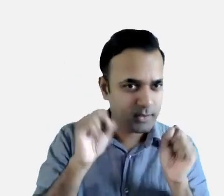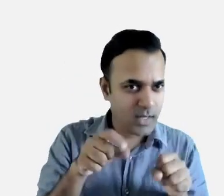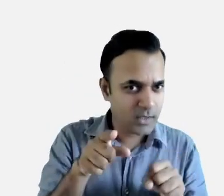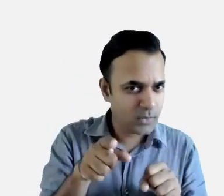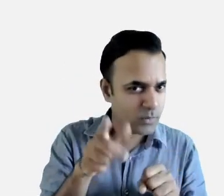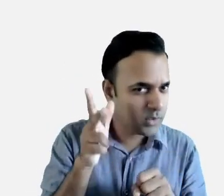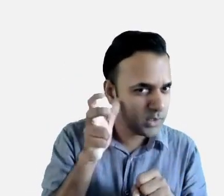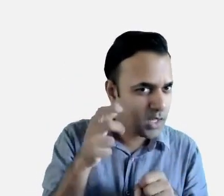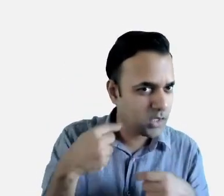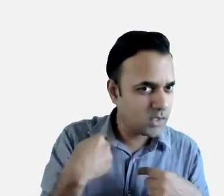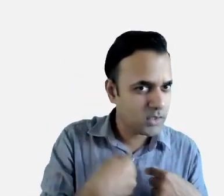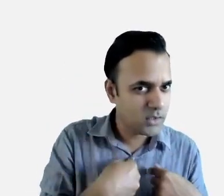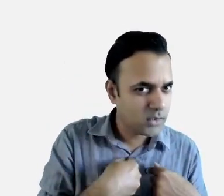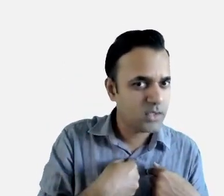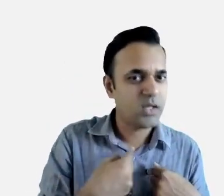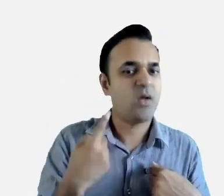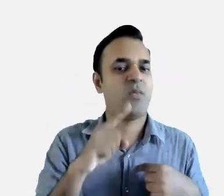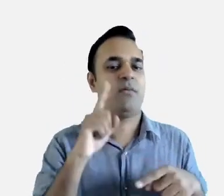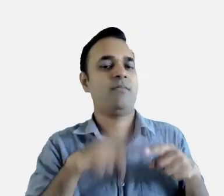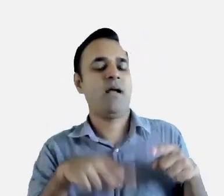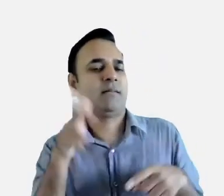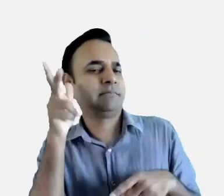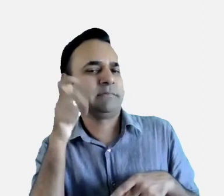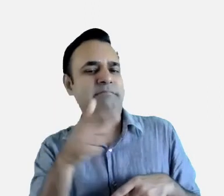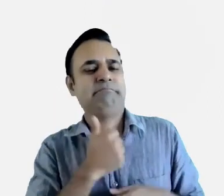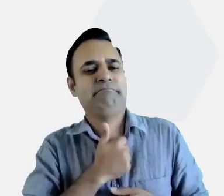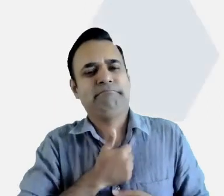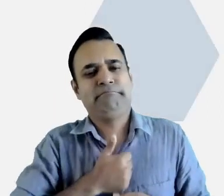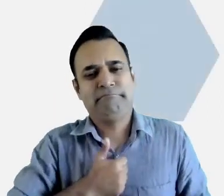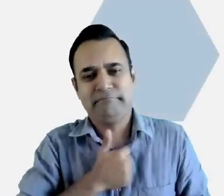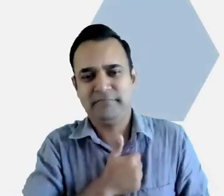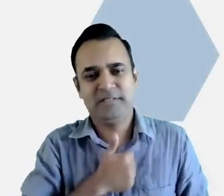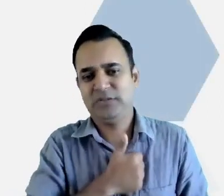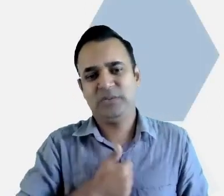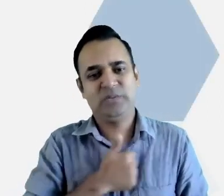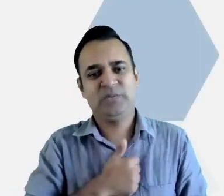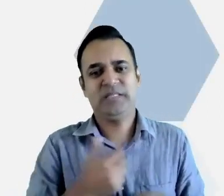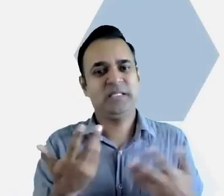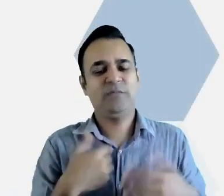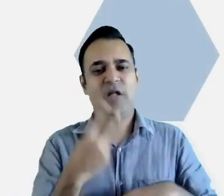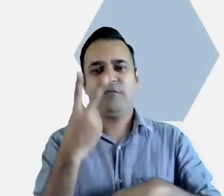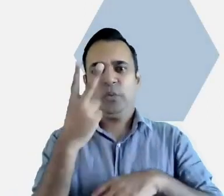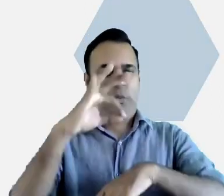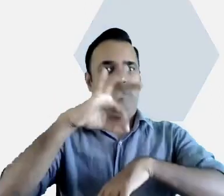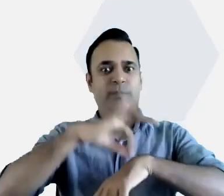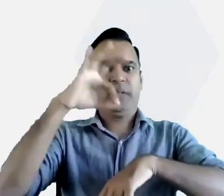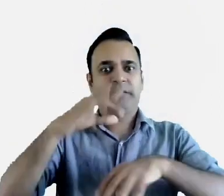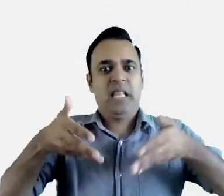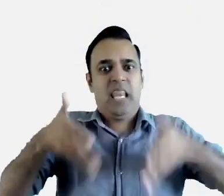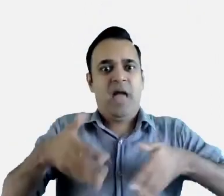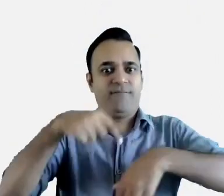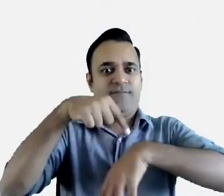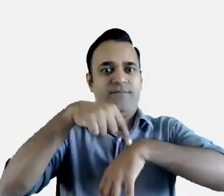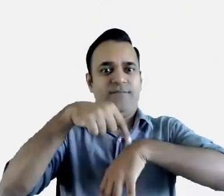I'm going to, we have 2 minutes left, and I'd like to open it up. I know that we have not been able to hear from Mr.